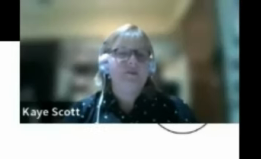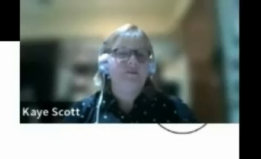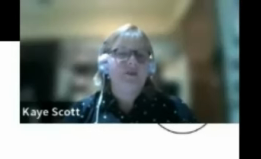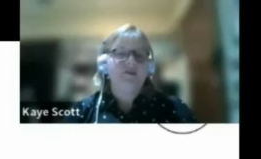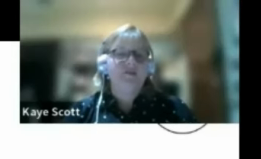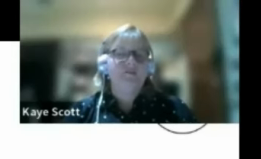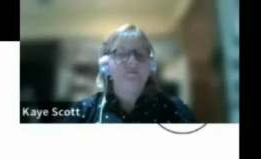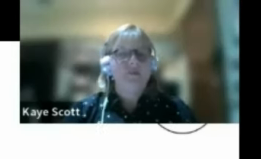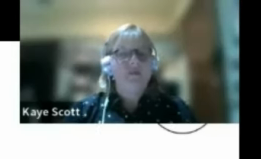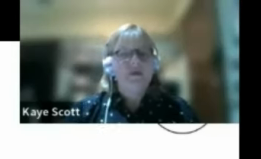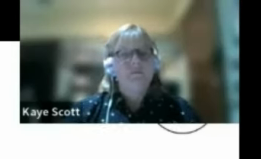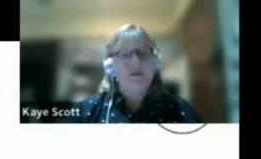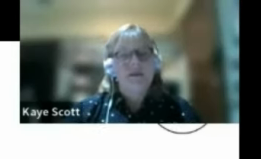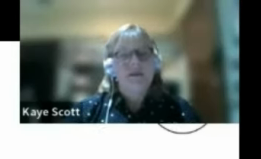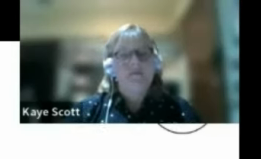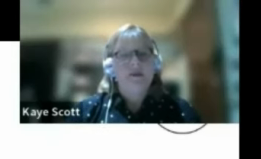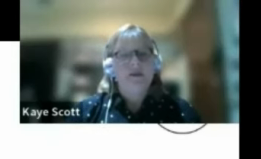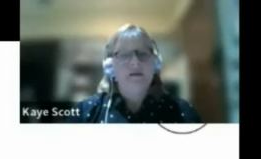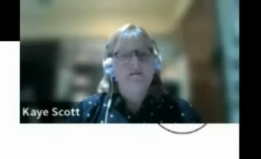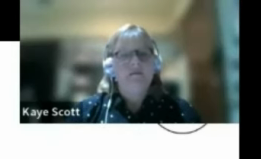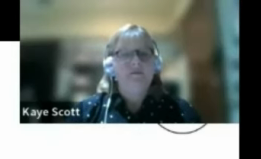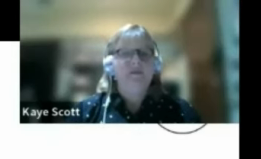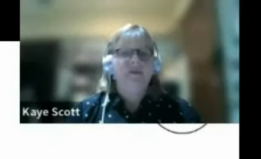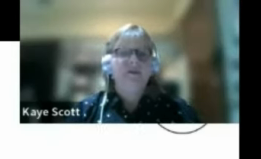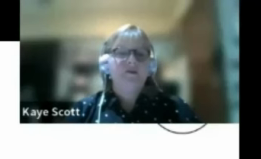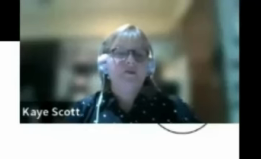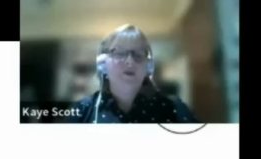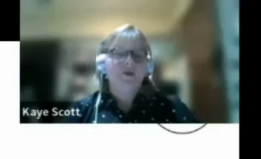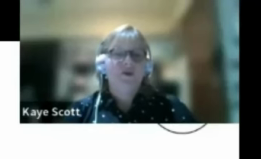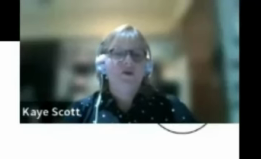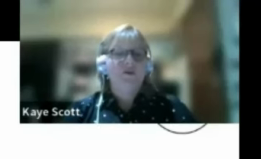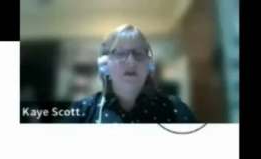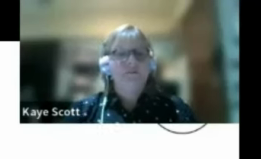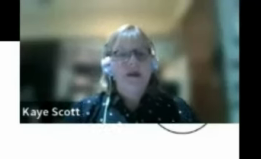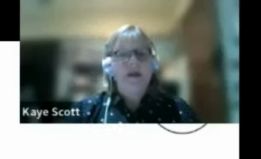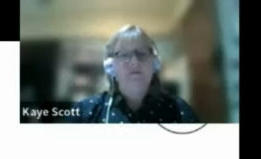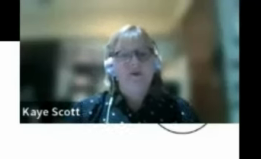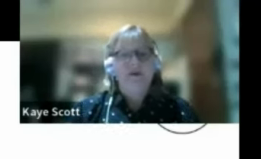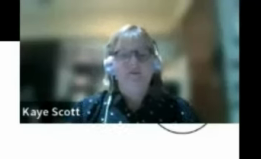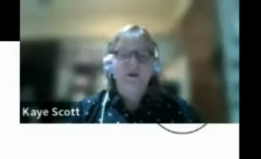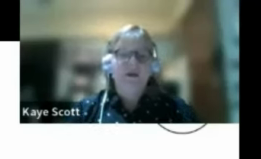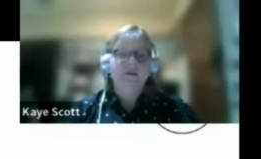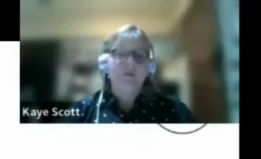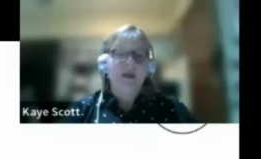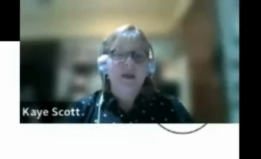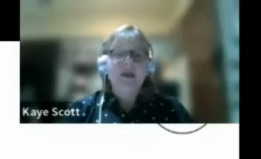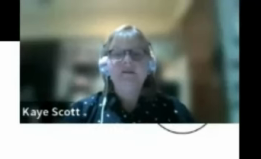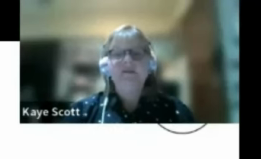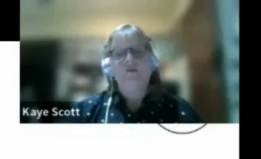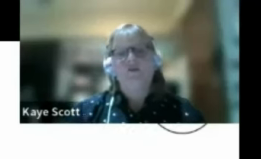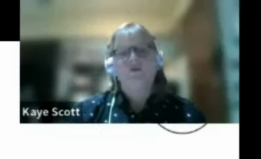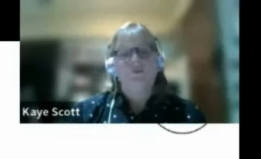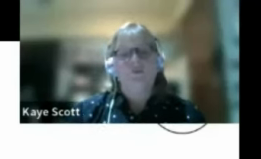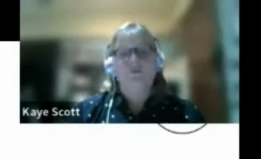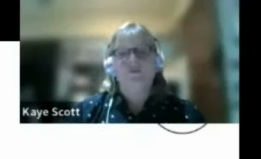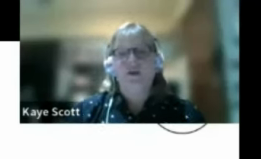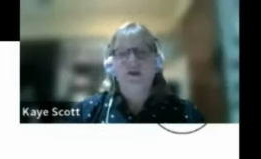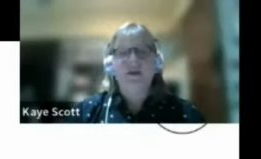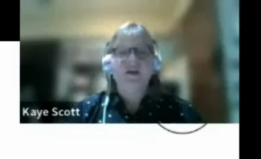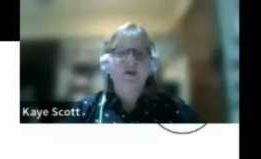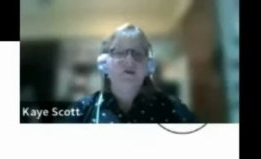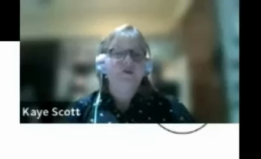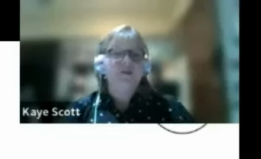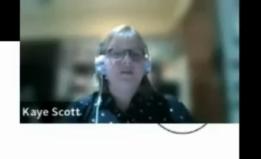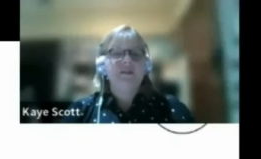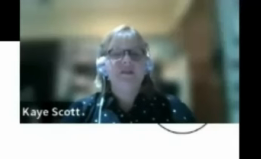types of interactions: peer-to-peer. So they may have been working in pairs or a group of